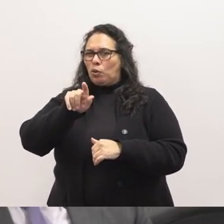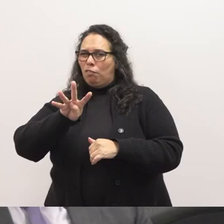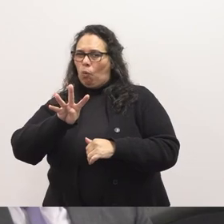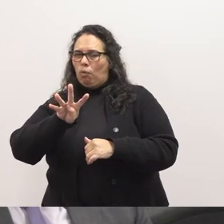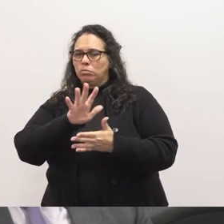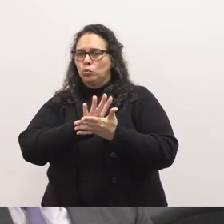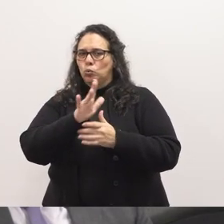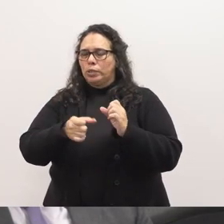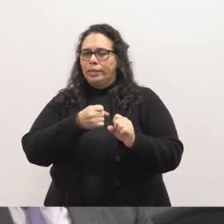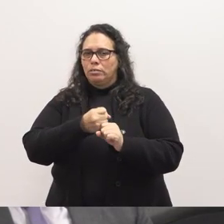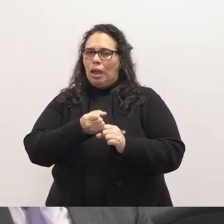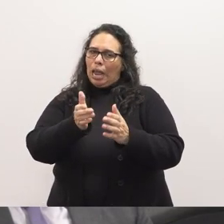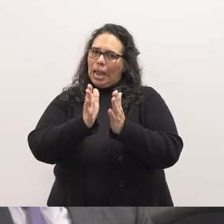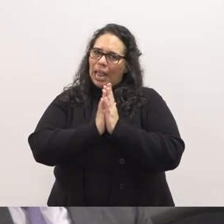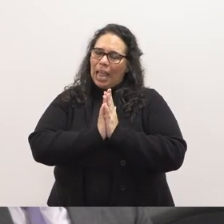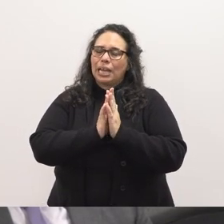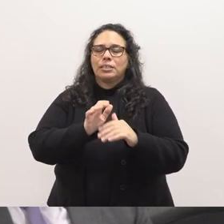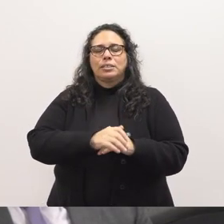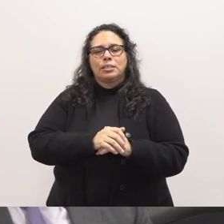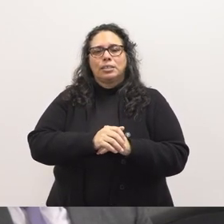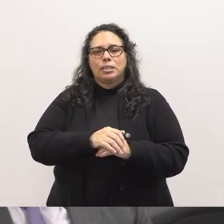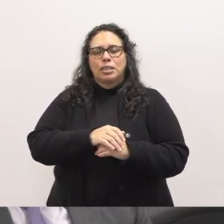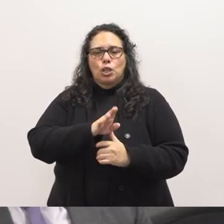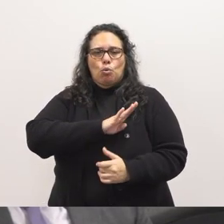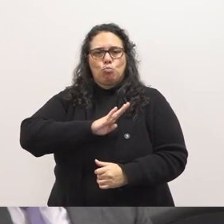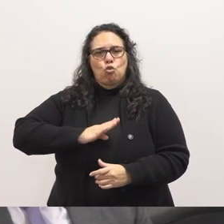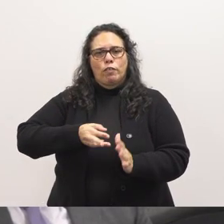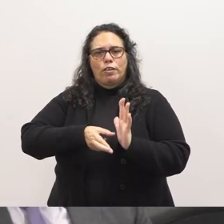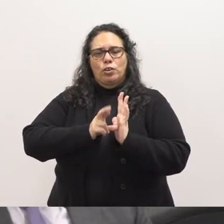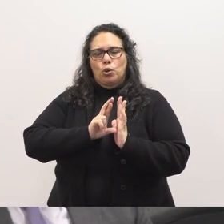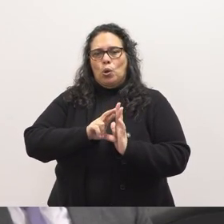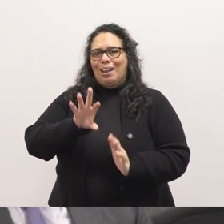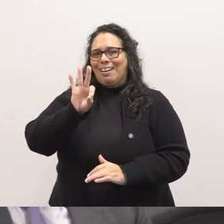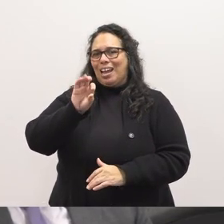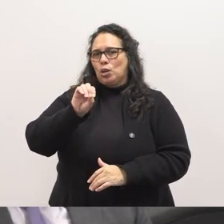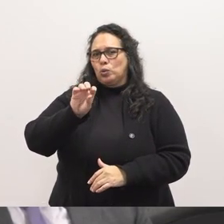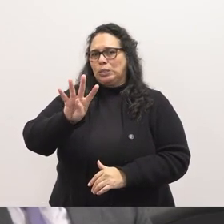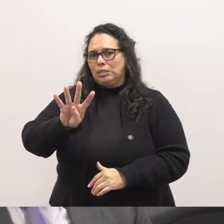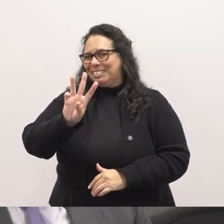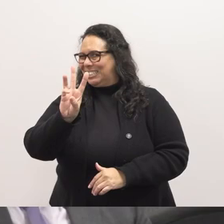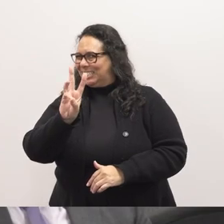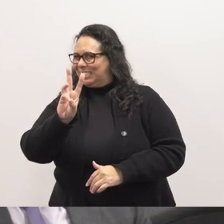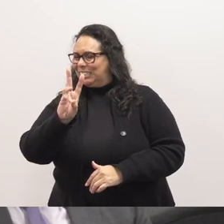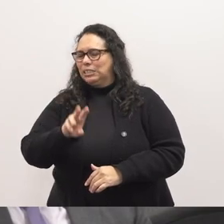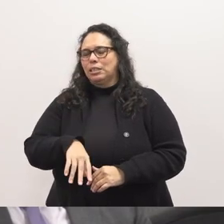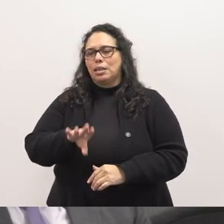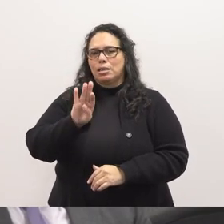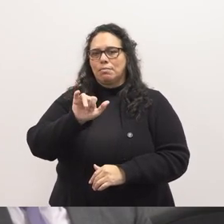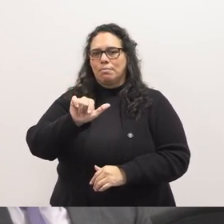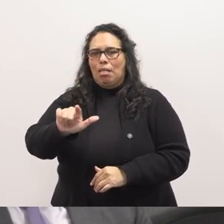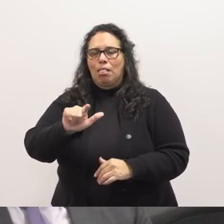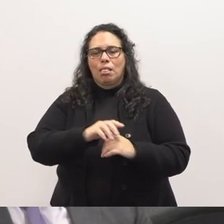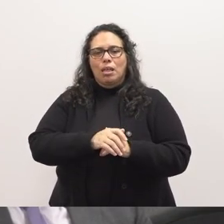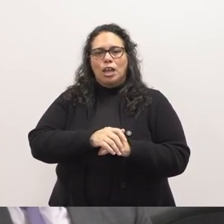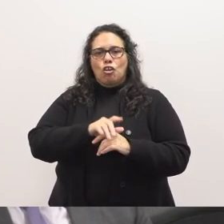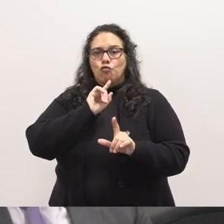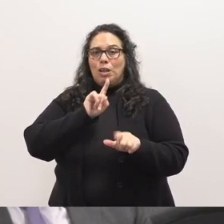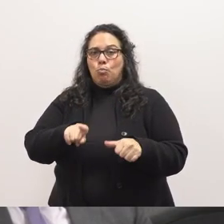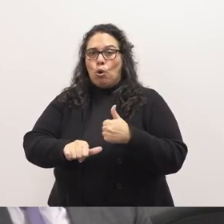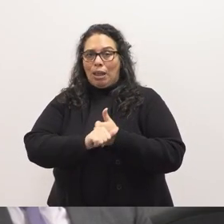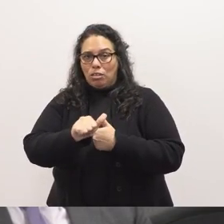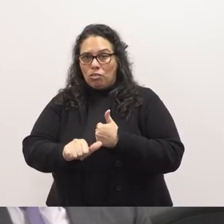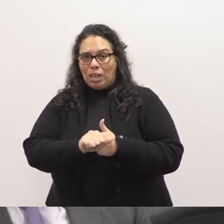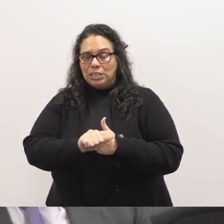I request that the board review SB 906, especially the parts about obligations and threats and reporting threats and